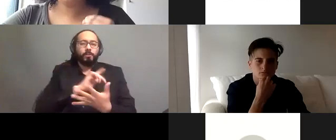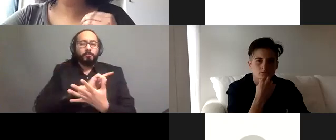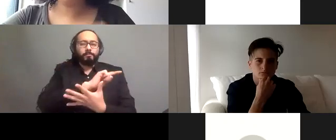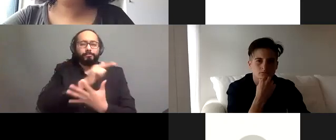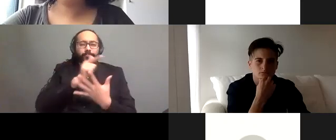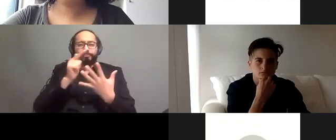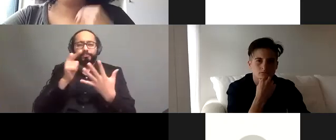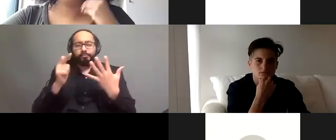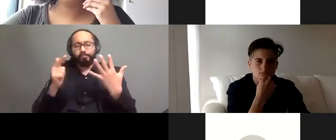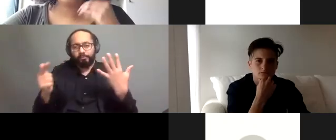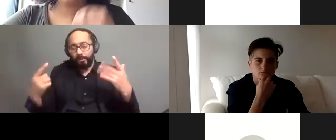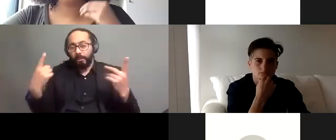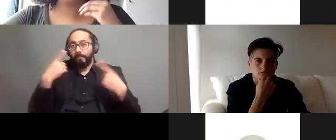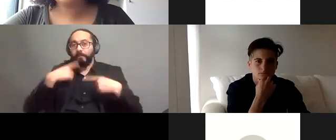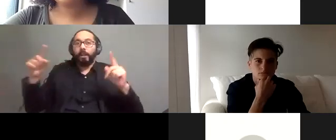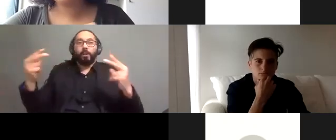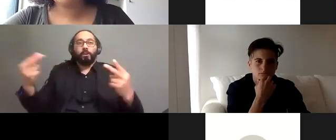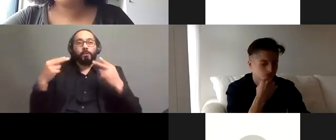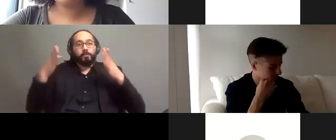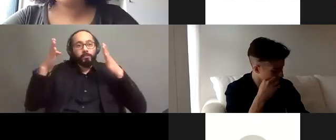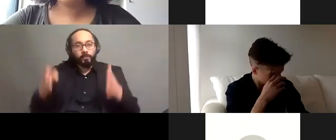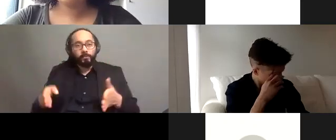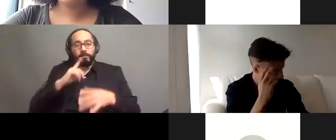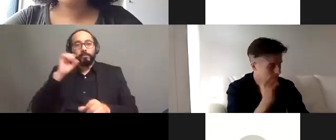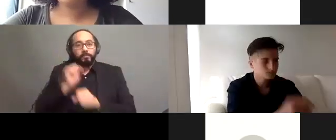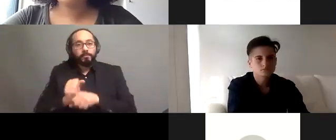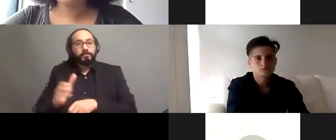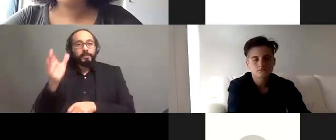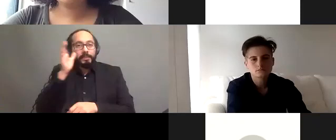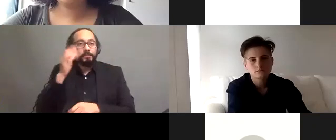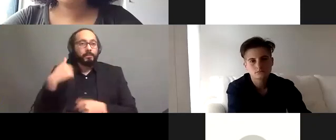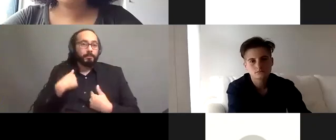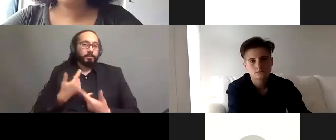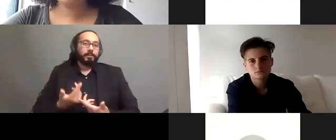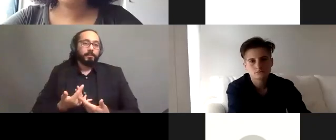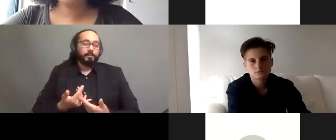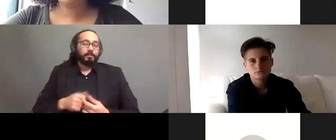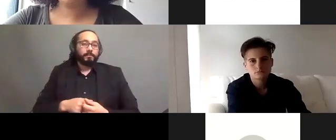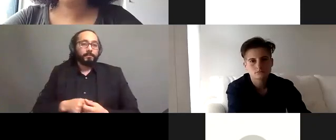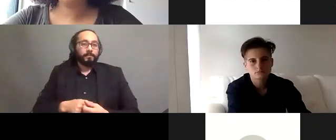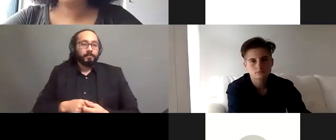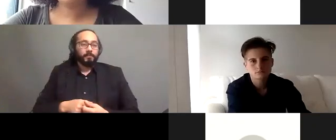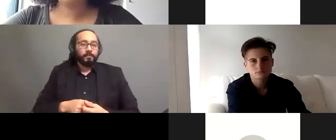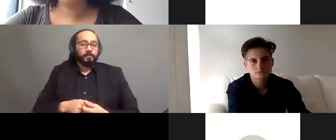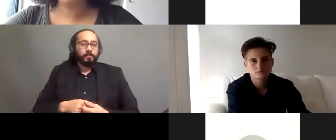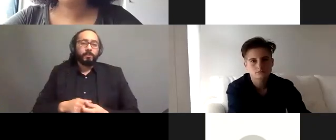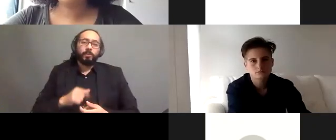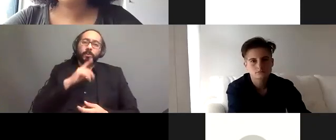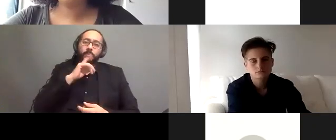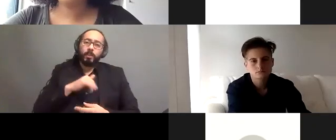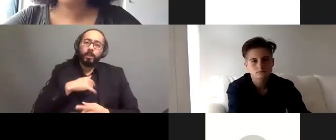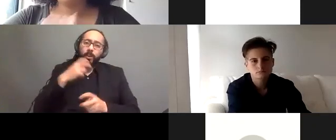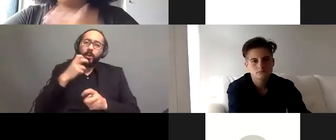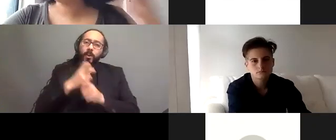me as a person and to actually listen to me, it's really hard for me to think